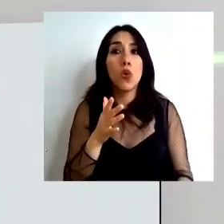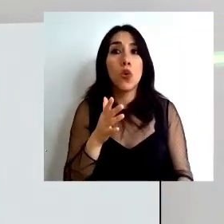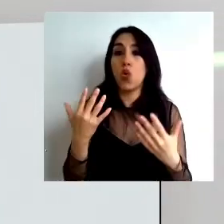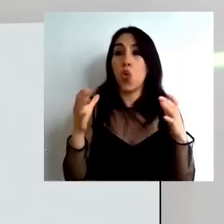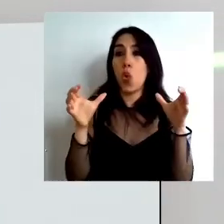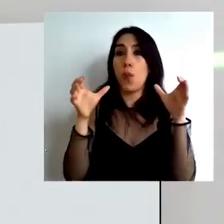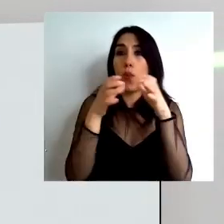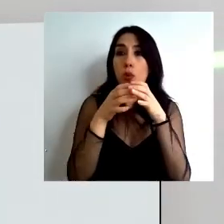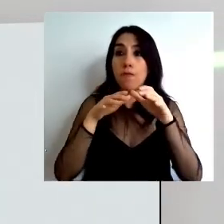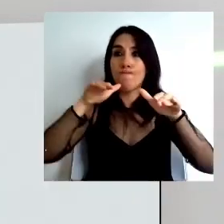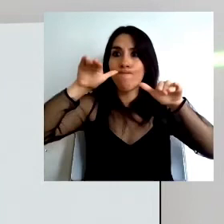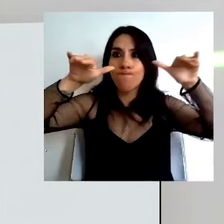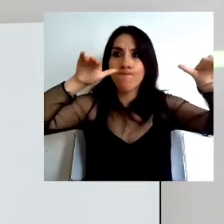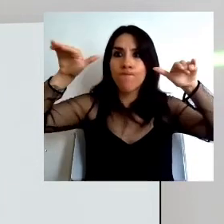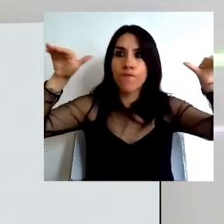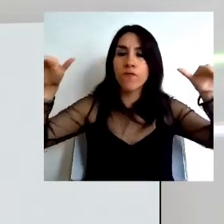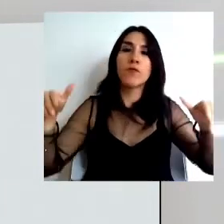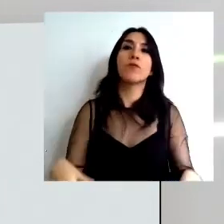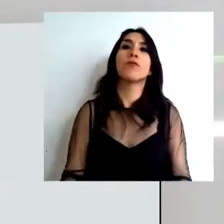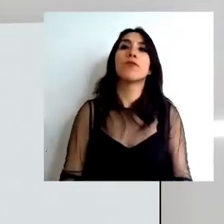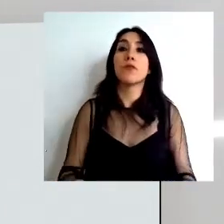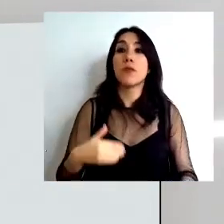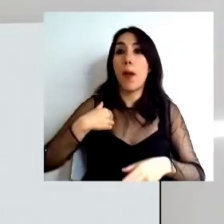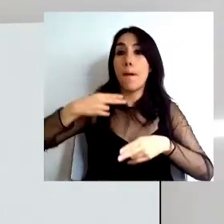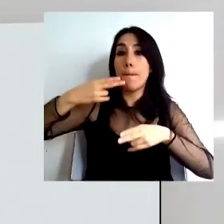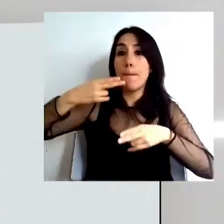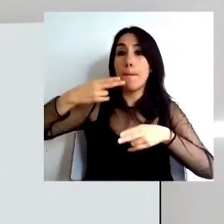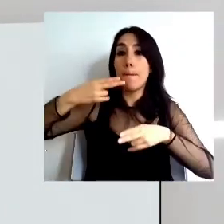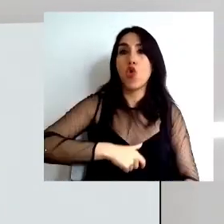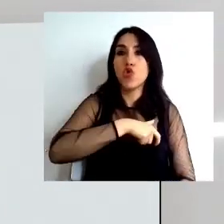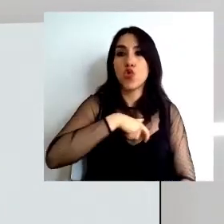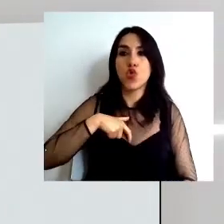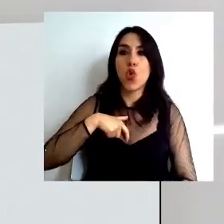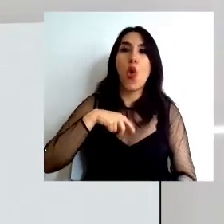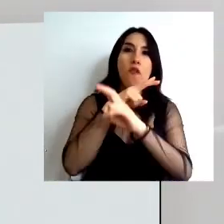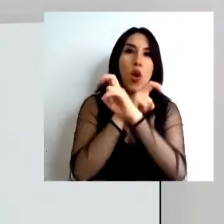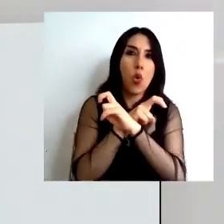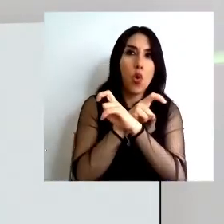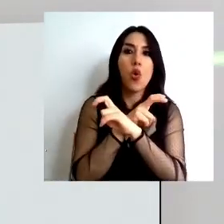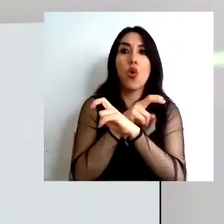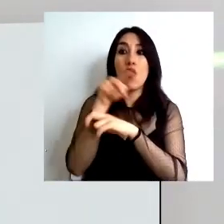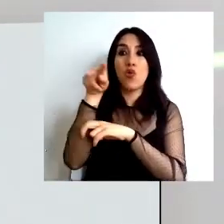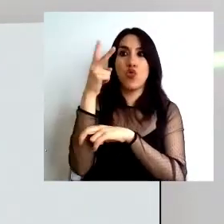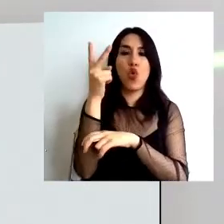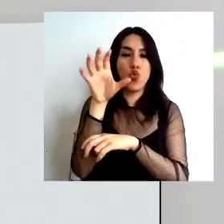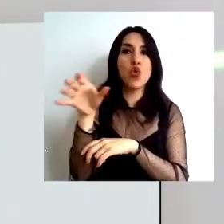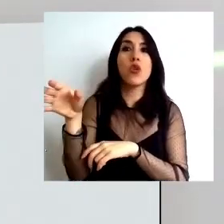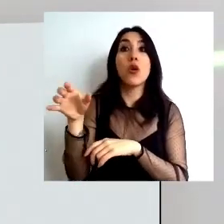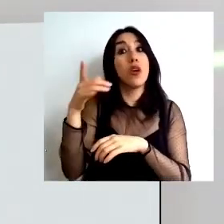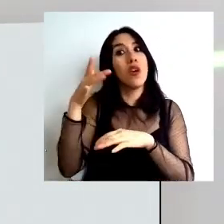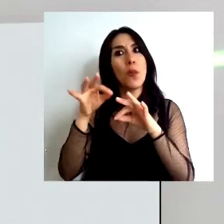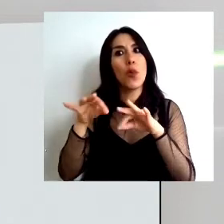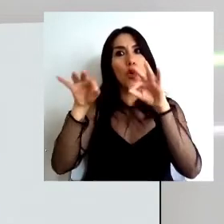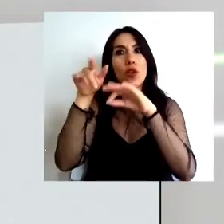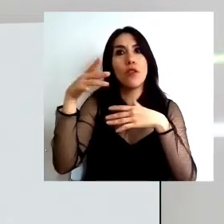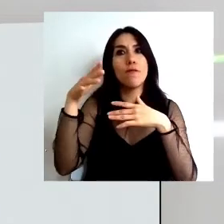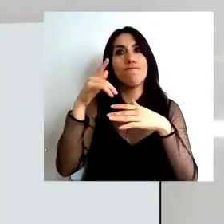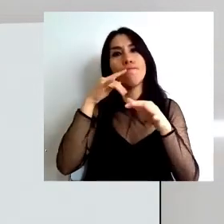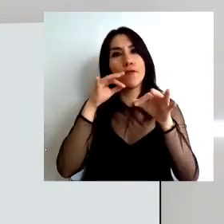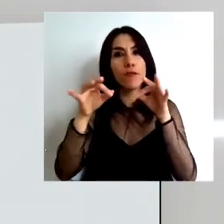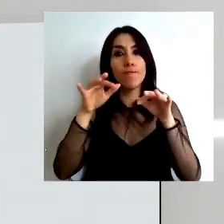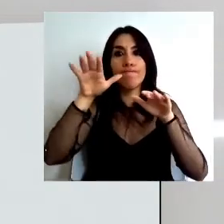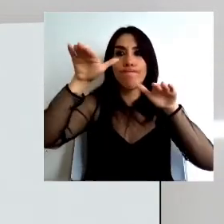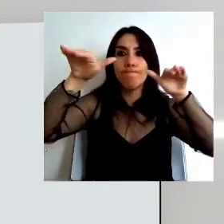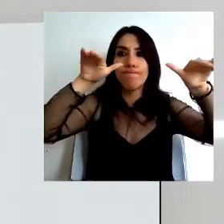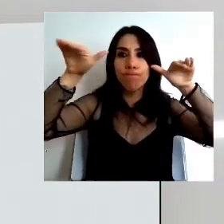tell us a number maybe afterwards to give us an idea of the impact, but how do you manage these relationships? I can imagine that it's